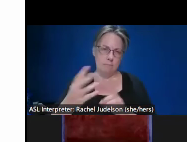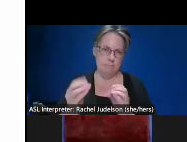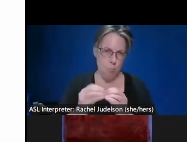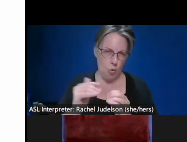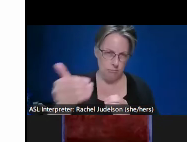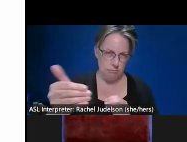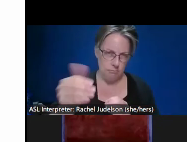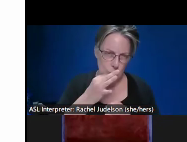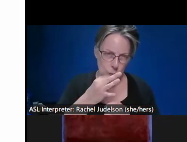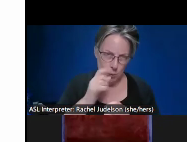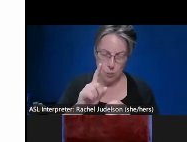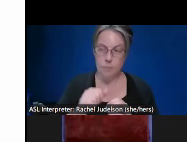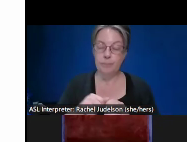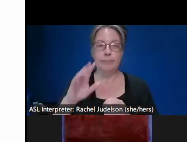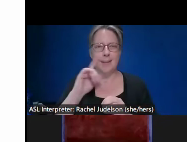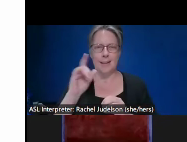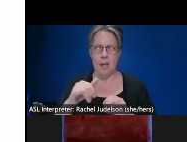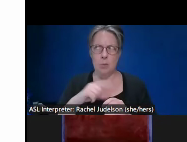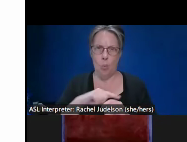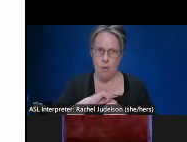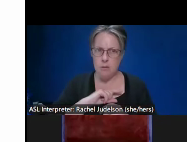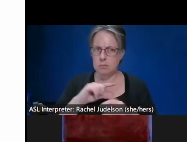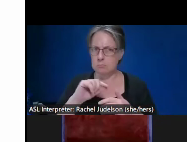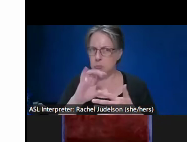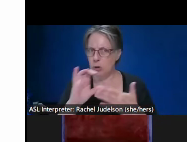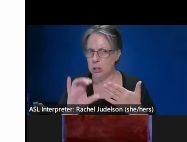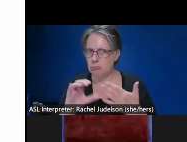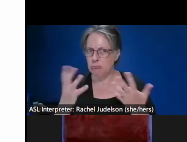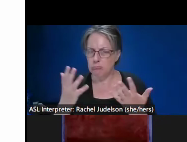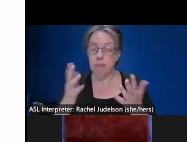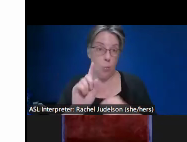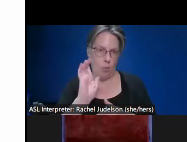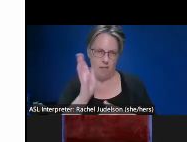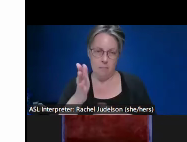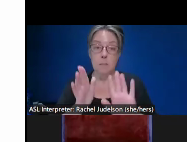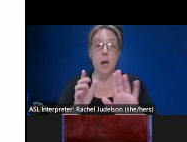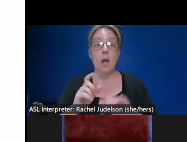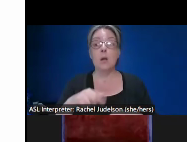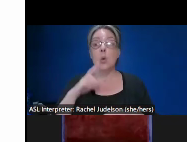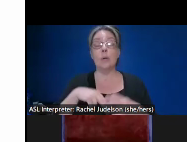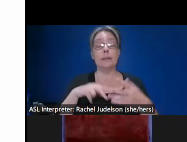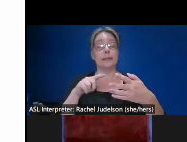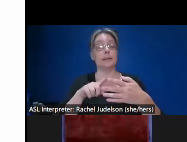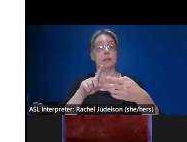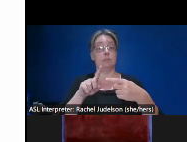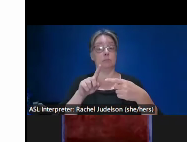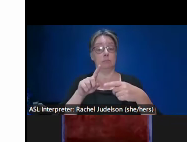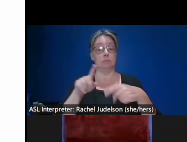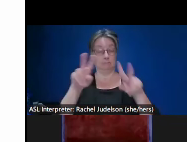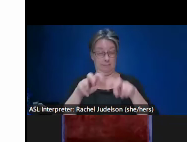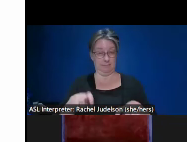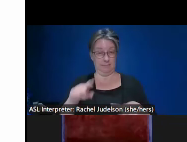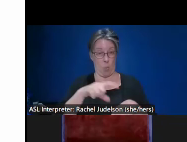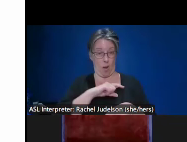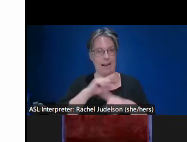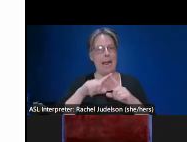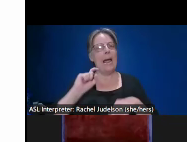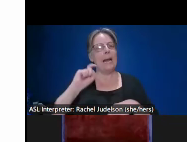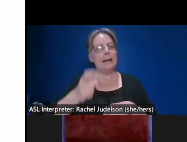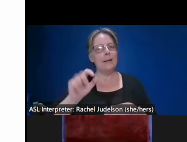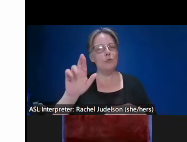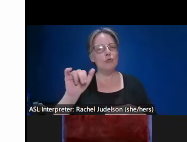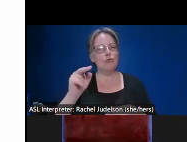minutes, what the criteria are for quality. But you want to look at the quality and you want to give it some sort of ranking of how